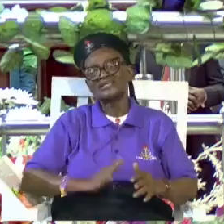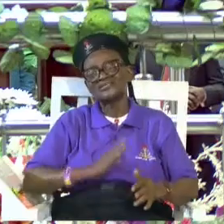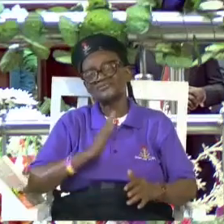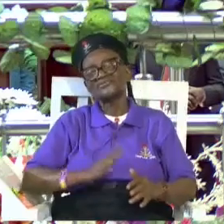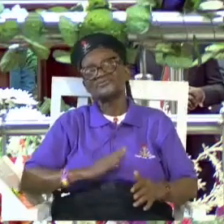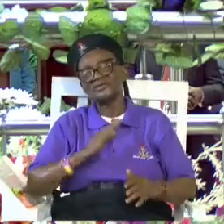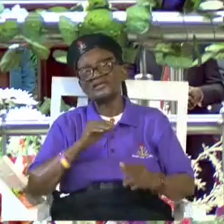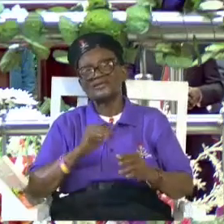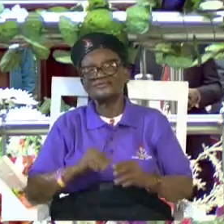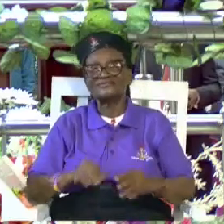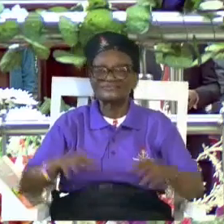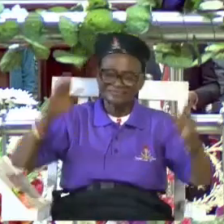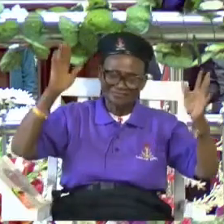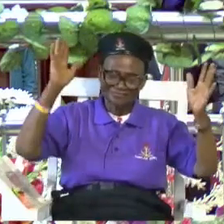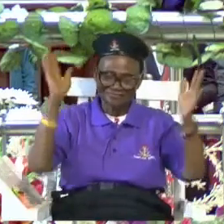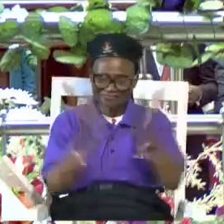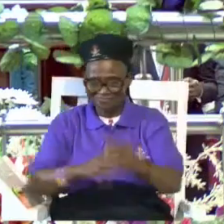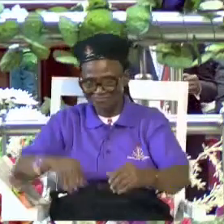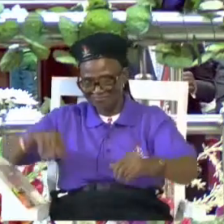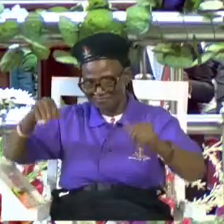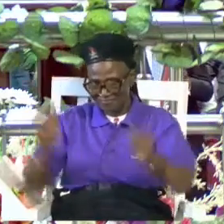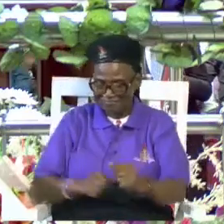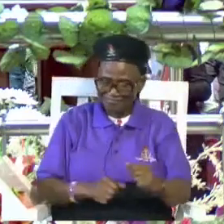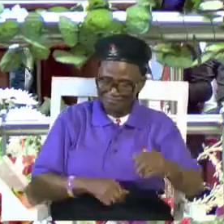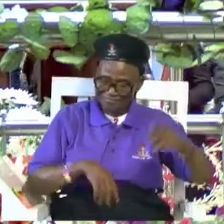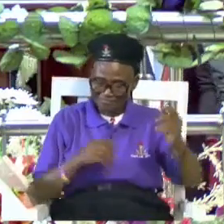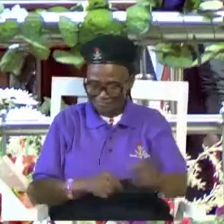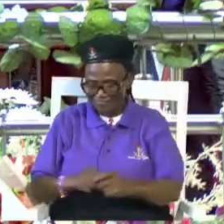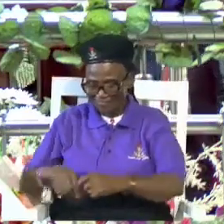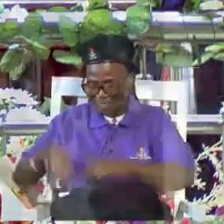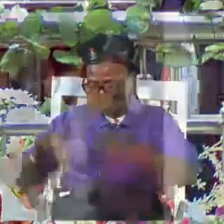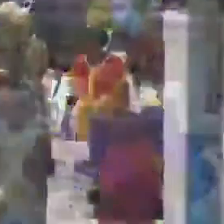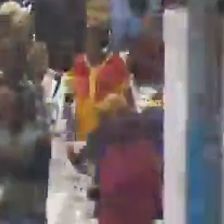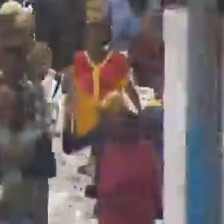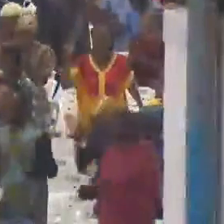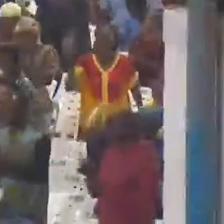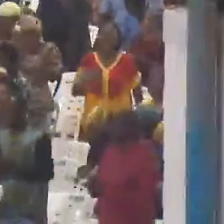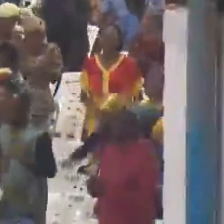In Jesus' name, everything comes. Jesus' name.